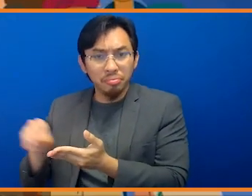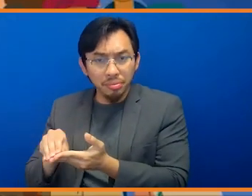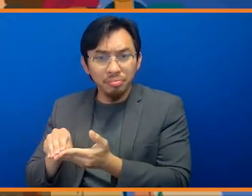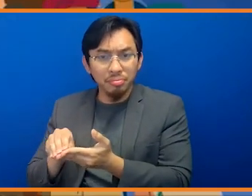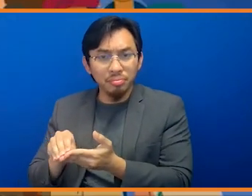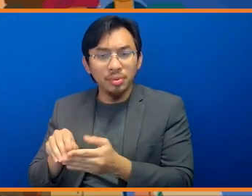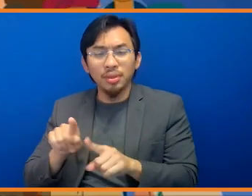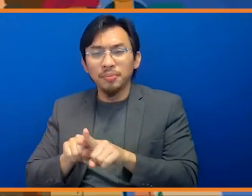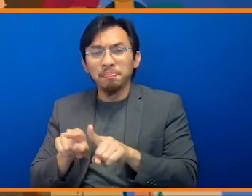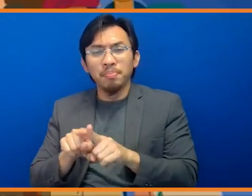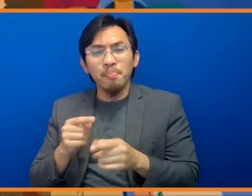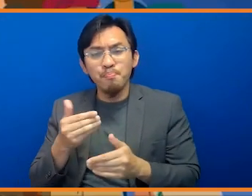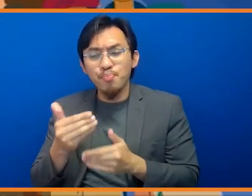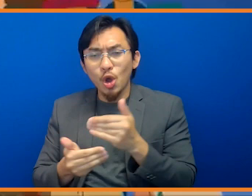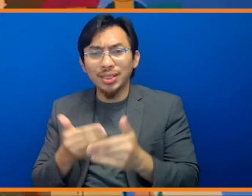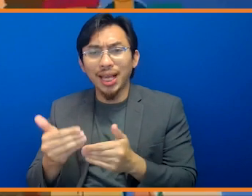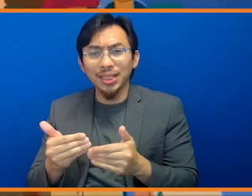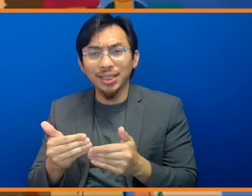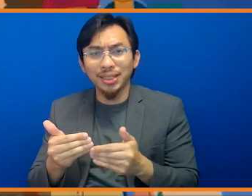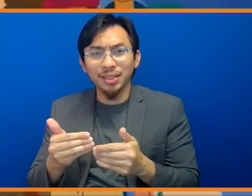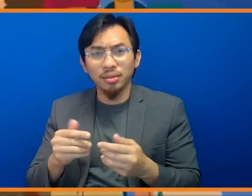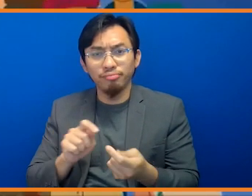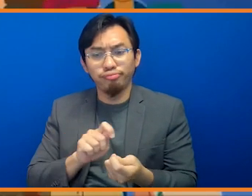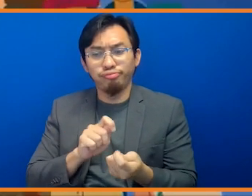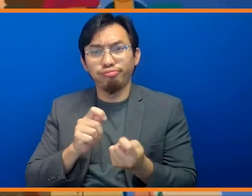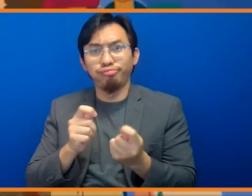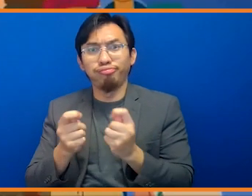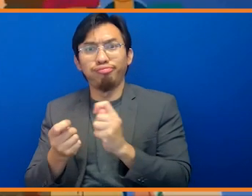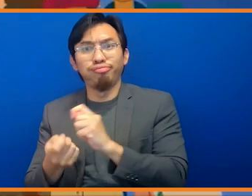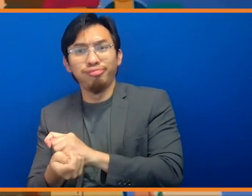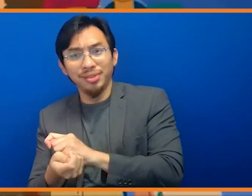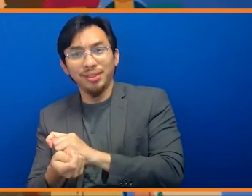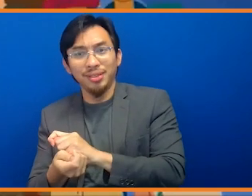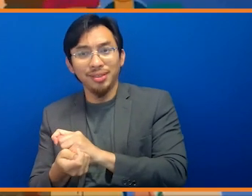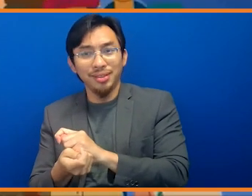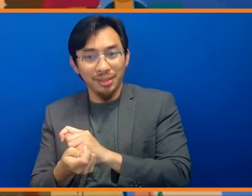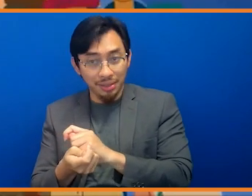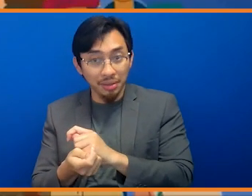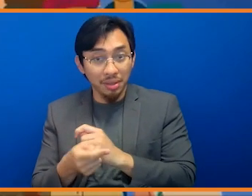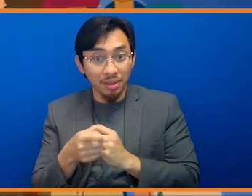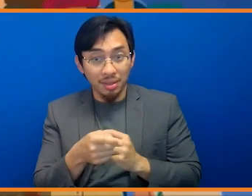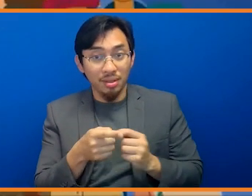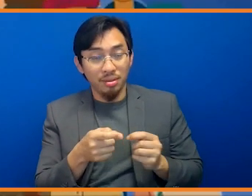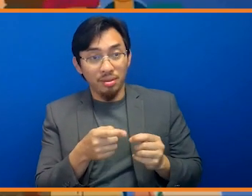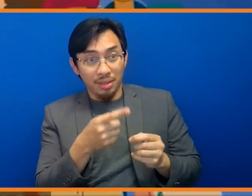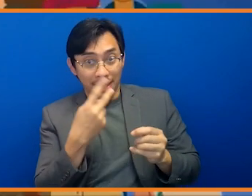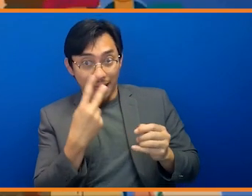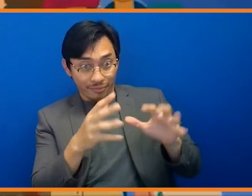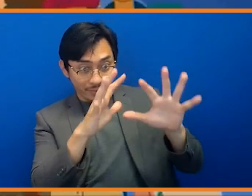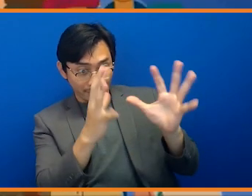As reconstruction progresses, the appearance of materials will change.